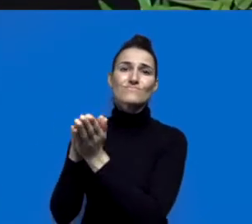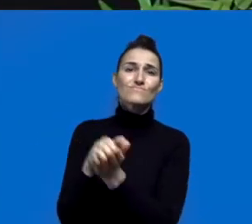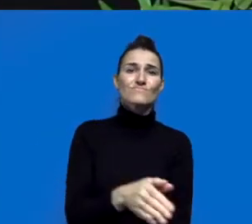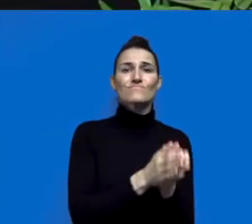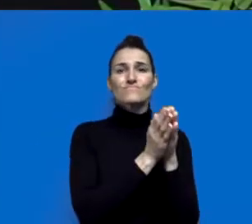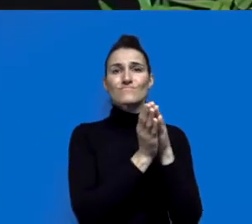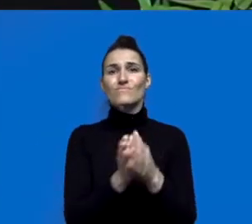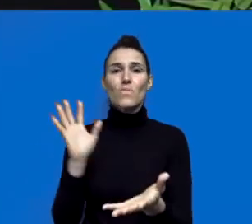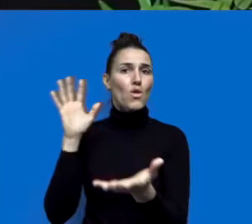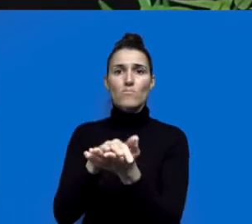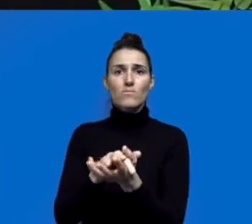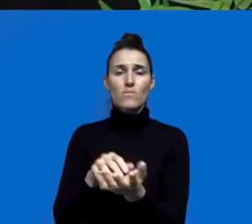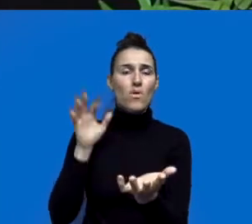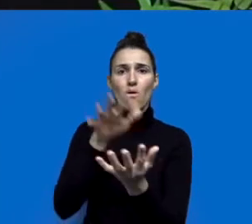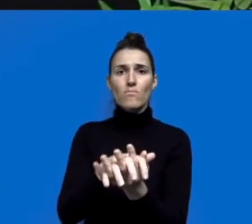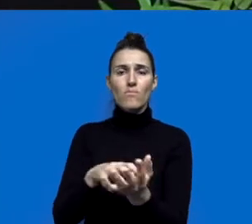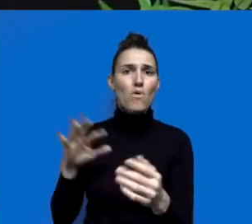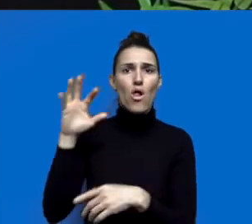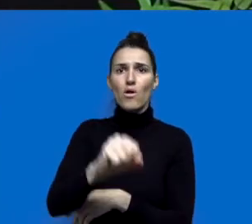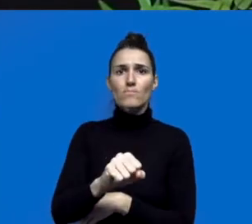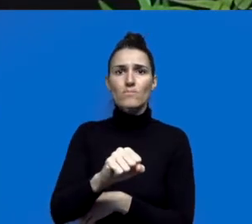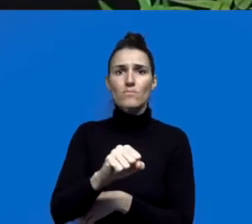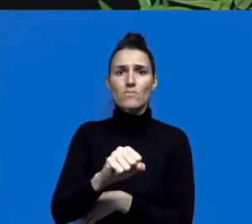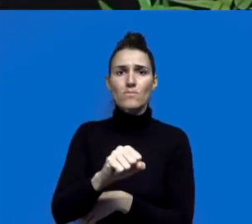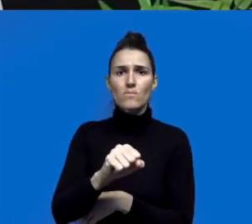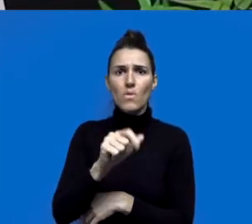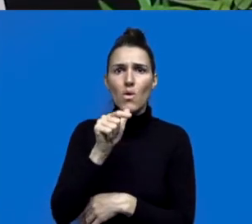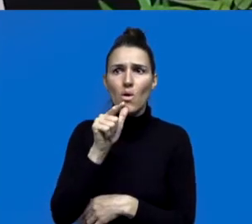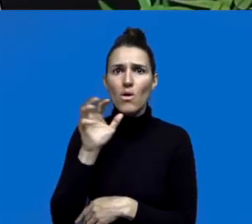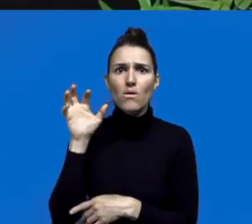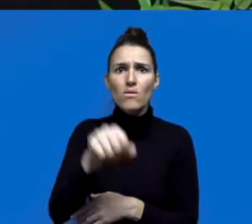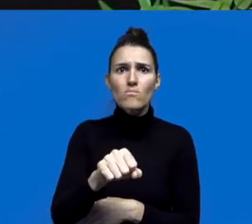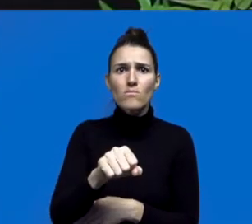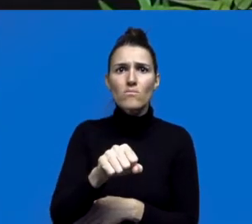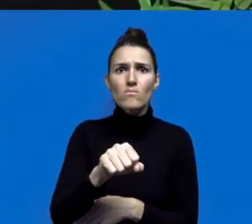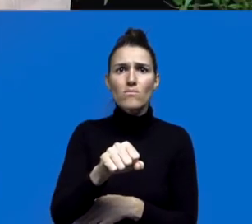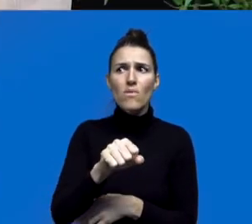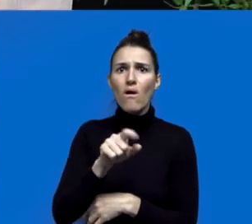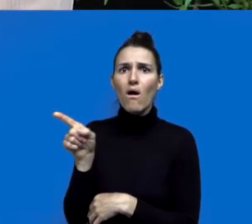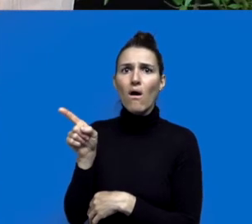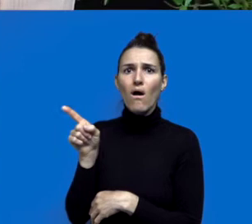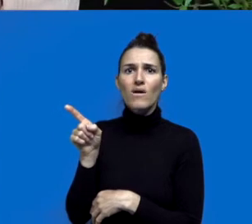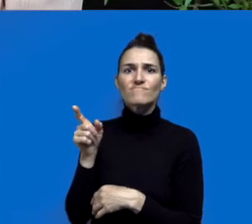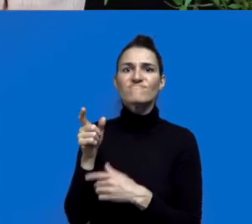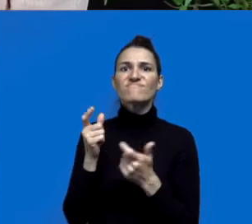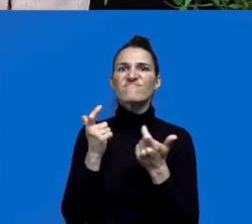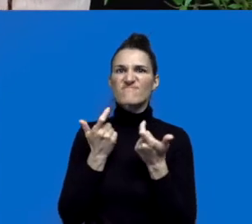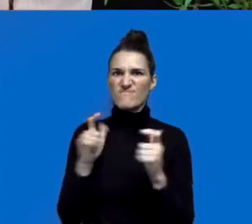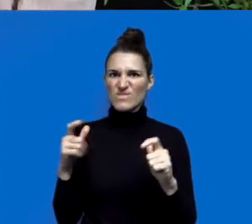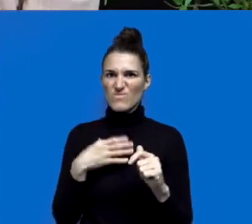fish, gulp, gulp, gulp. Oh no, it's been